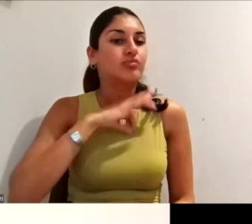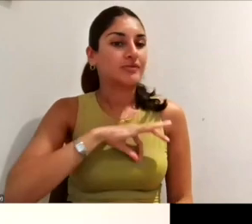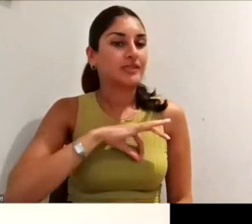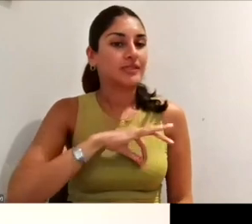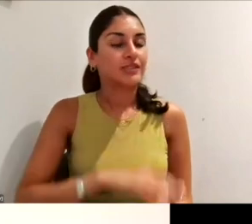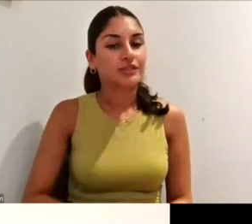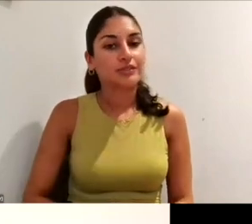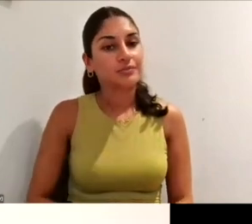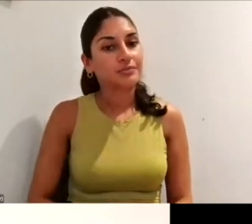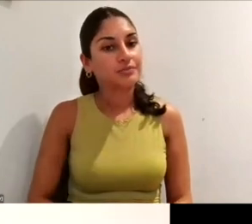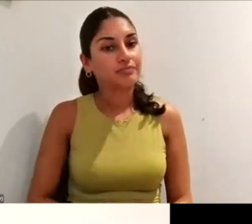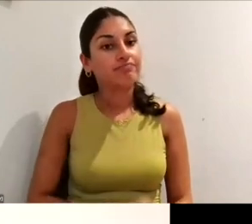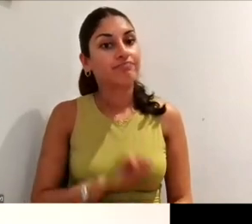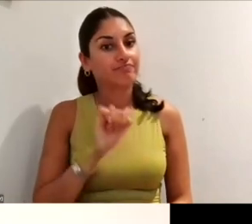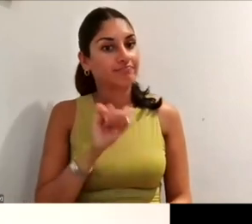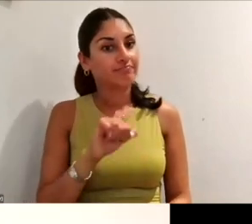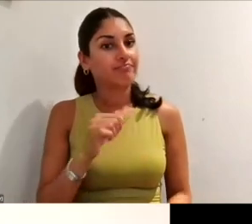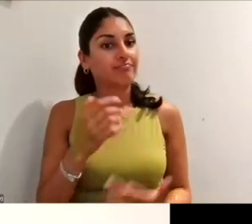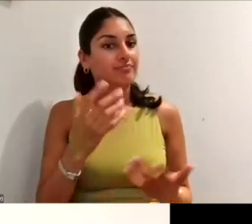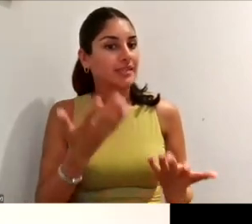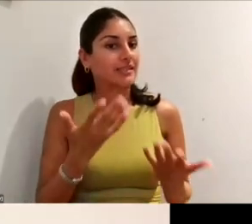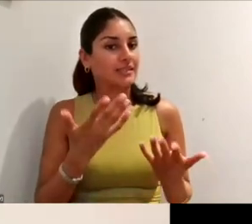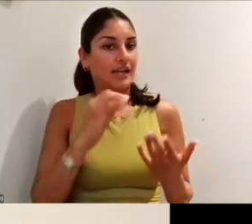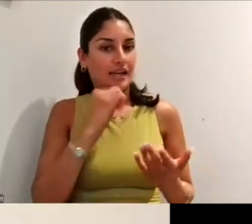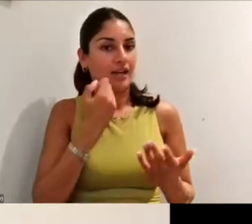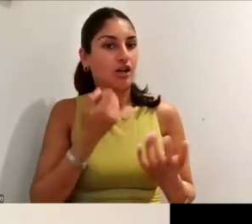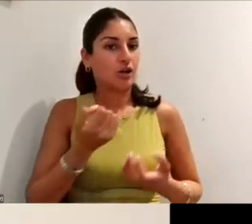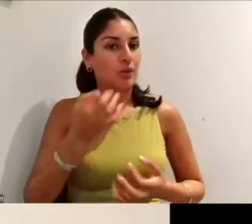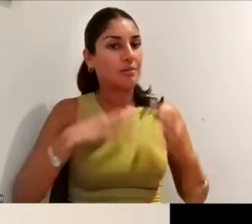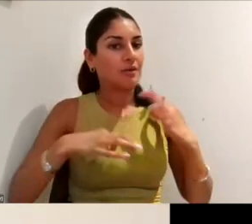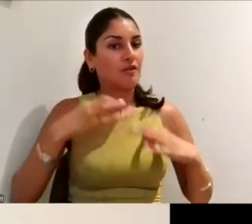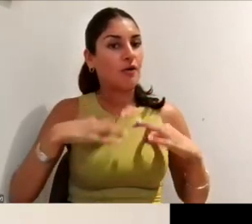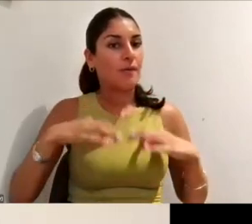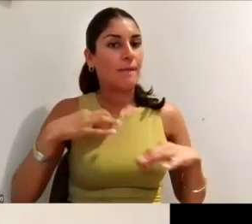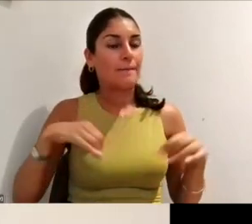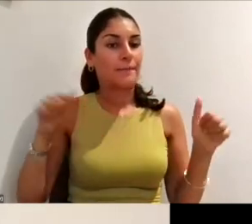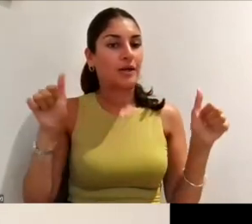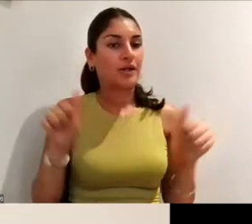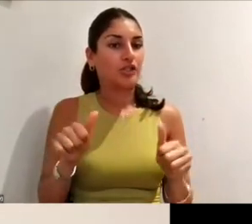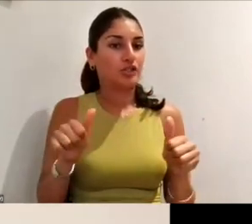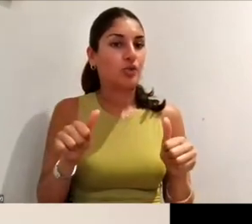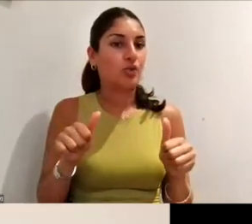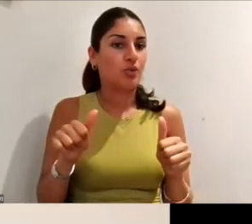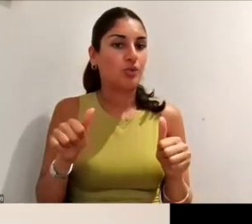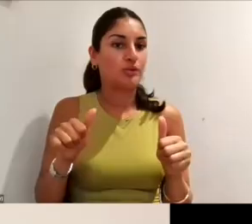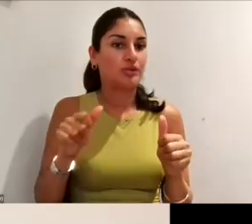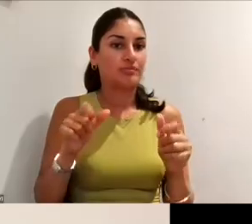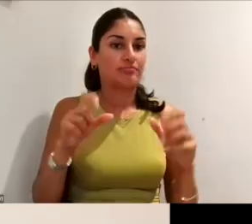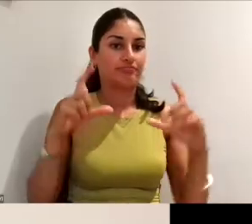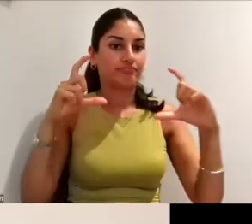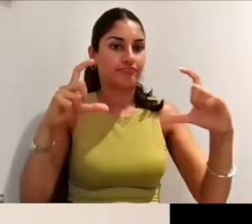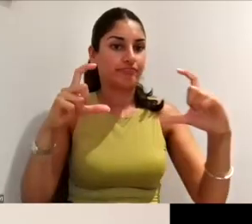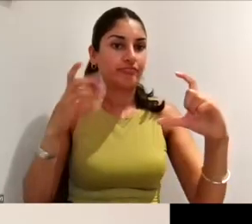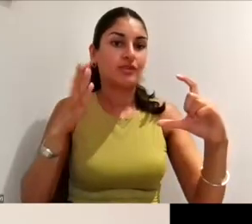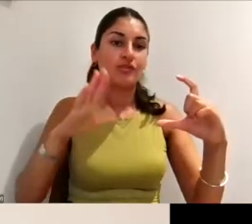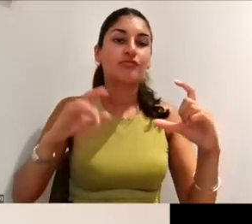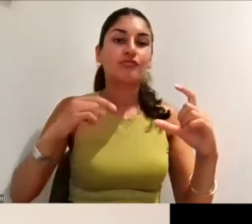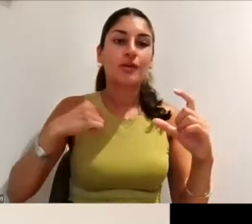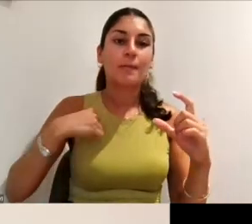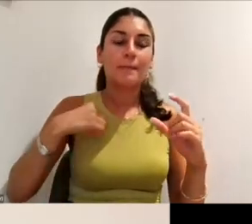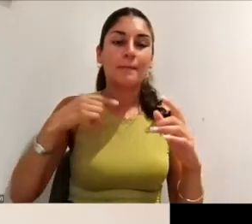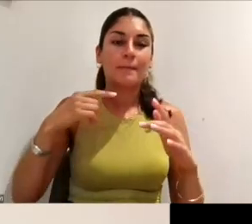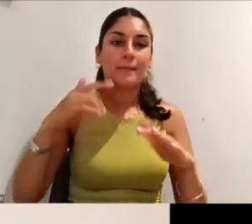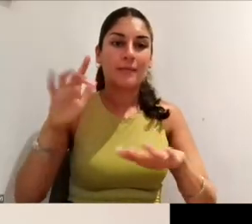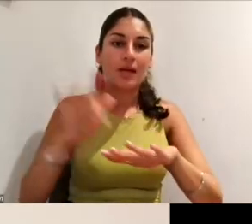as Tiffany said, I would love to share a little extract from a solo show that I wrote last year with Cryptic Arts